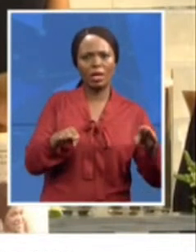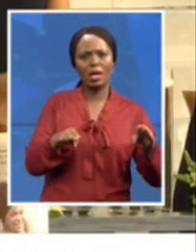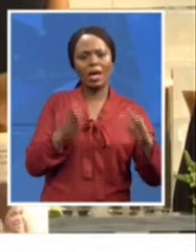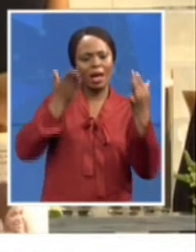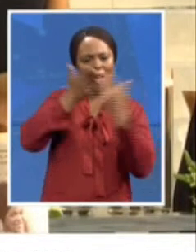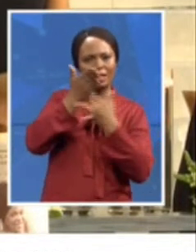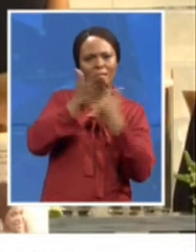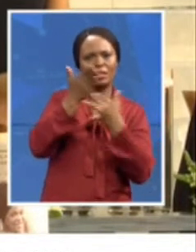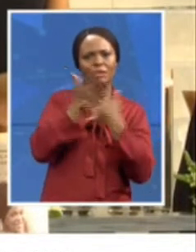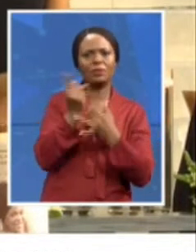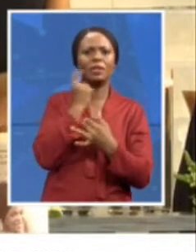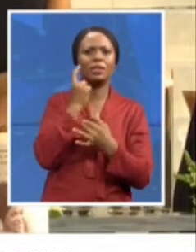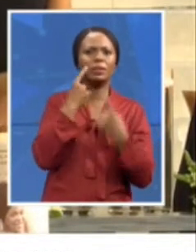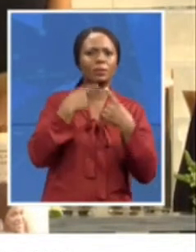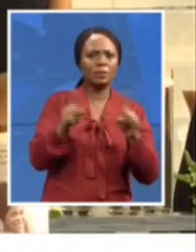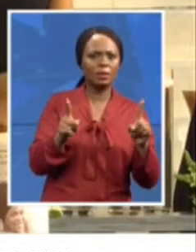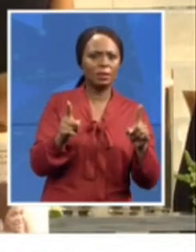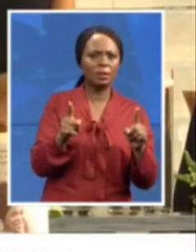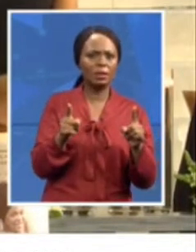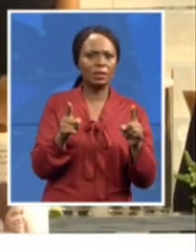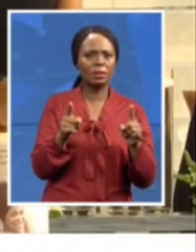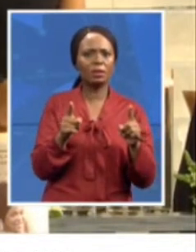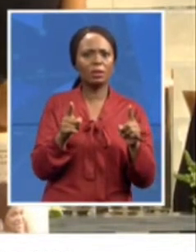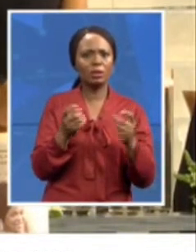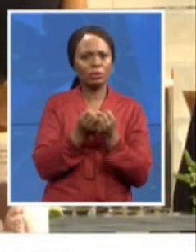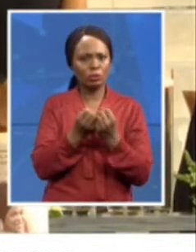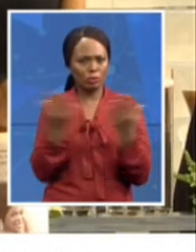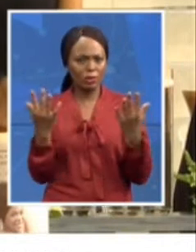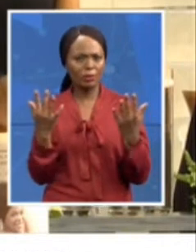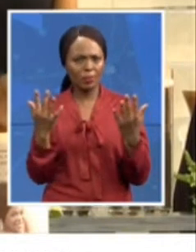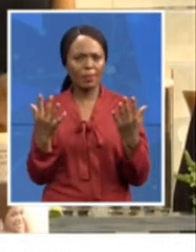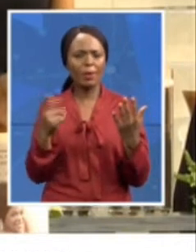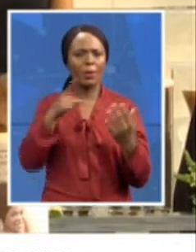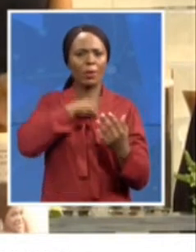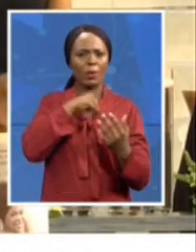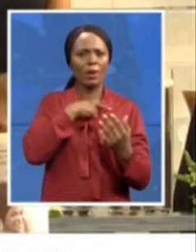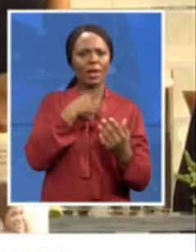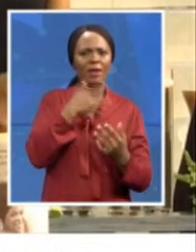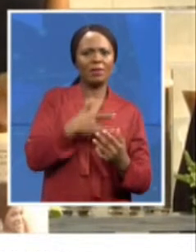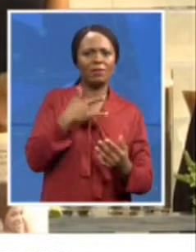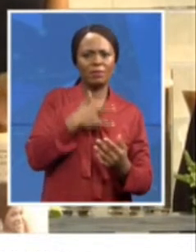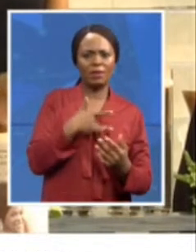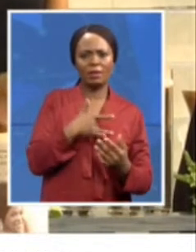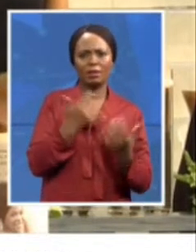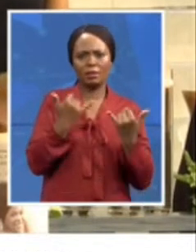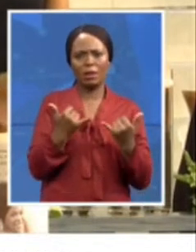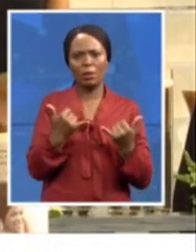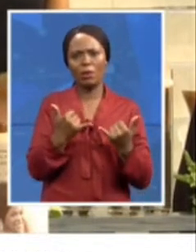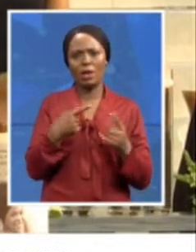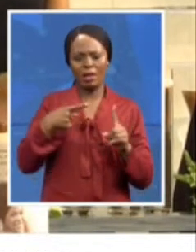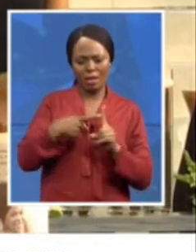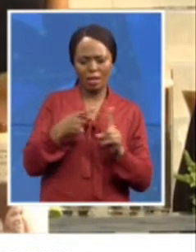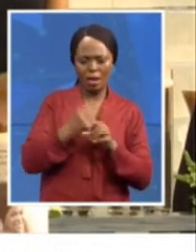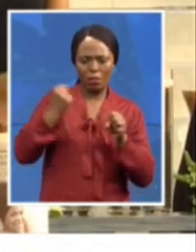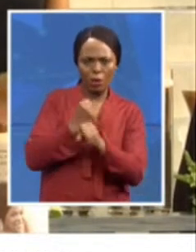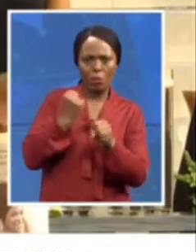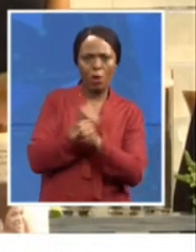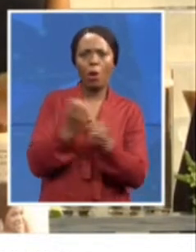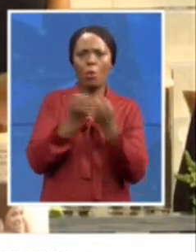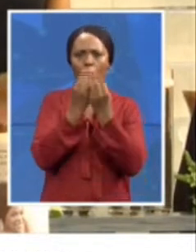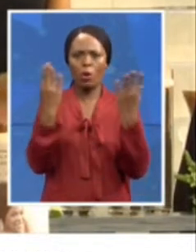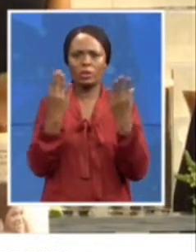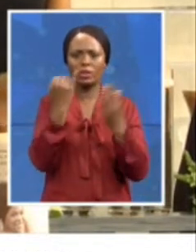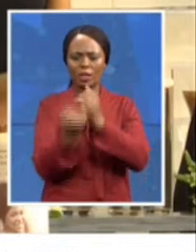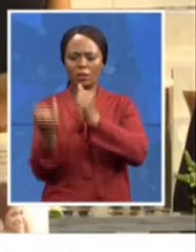passing, I feel a bittersweet felicity that her efforts were soundly acknowledged by every division of society.